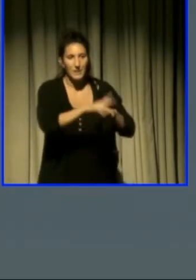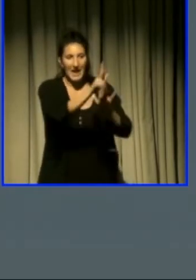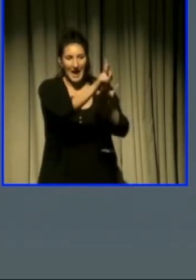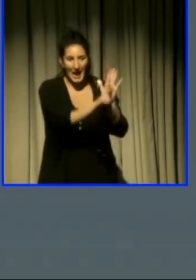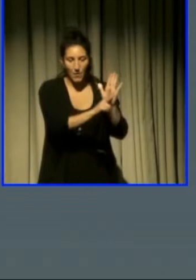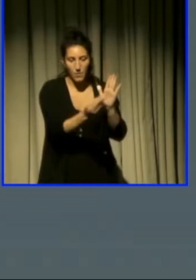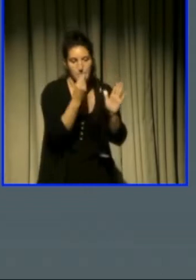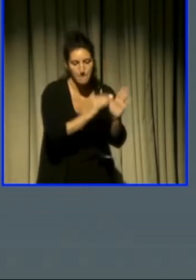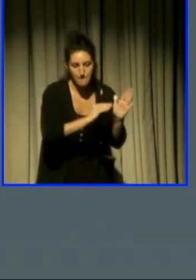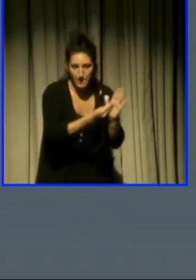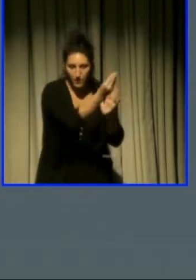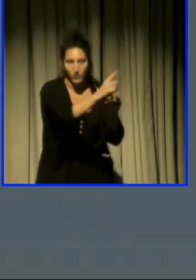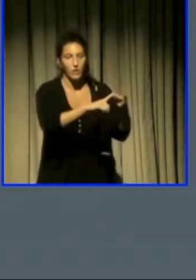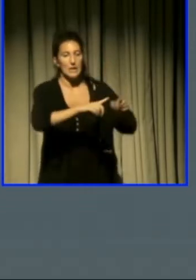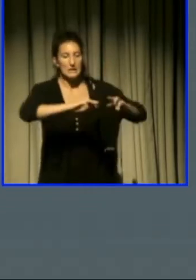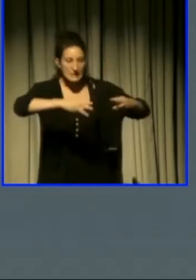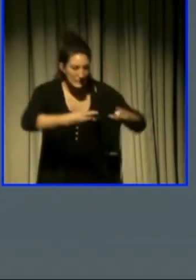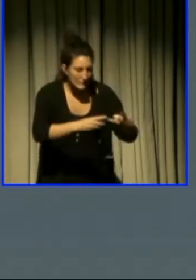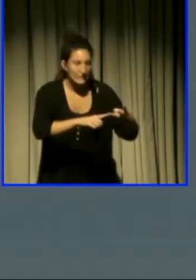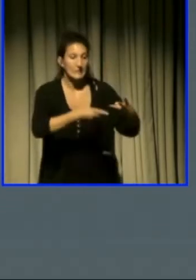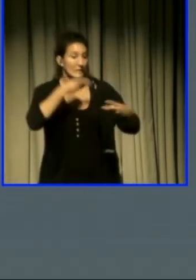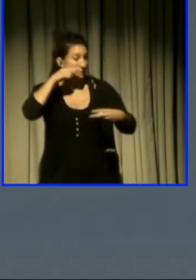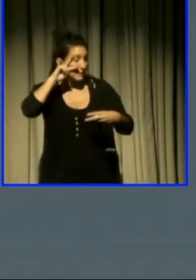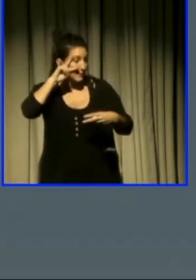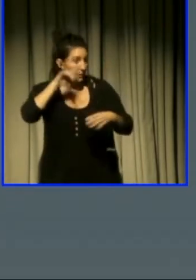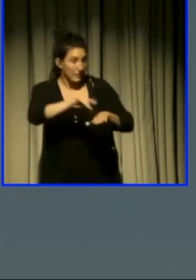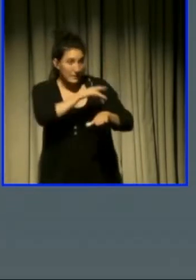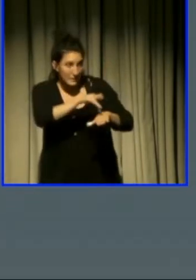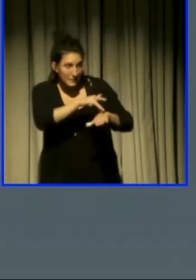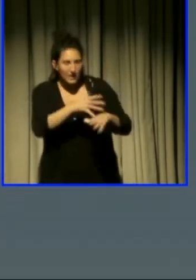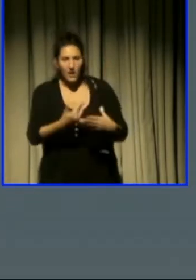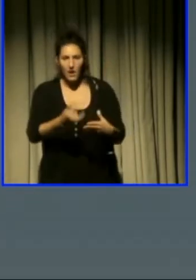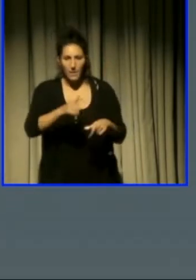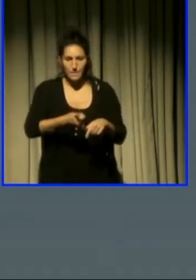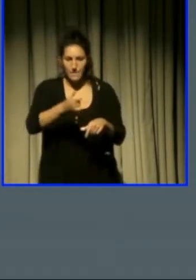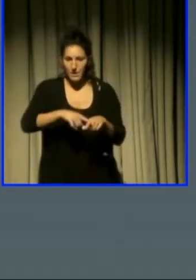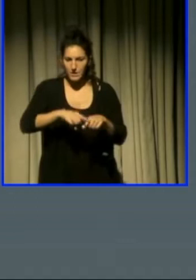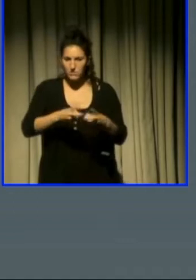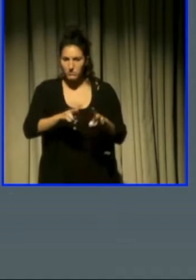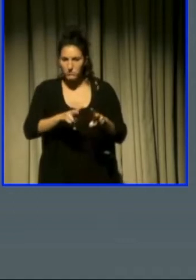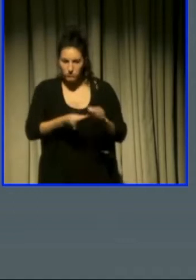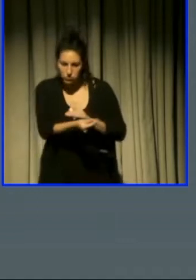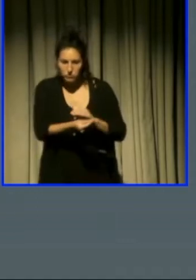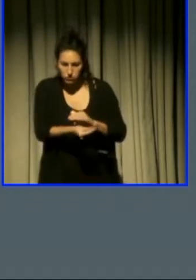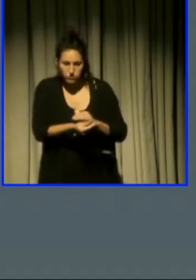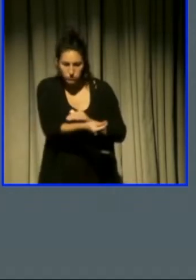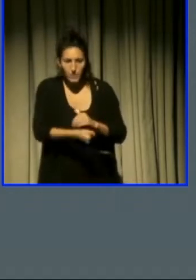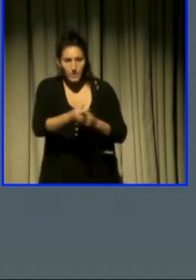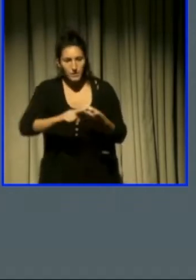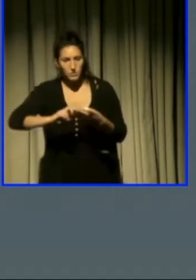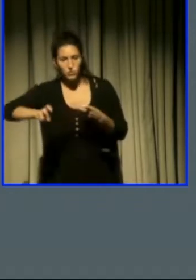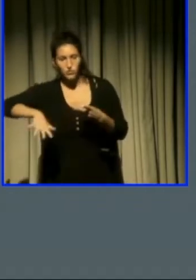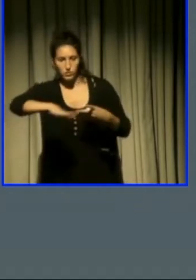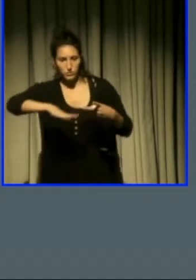experiences. So there's a lot more fuel behind this area. And then the next is virtual worlds. So we're